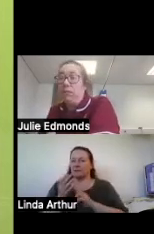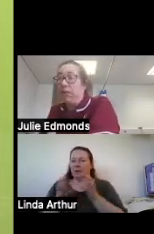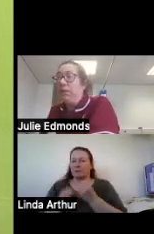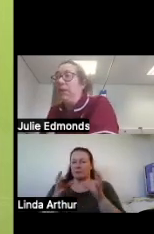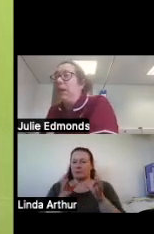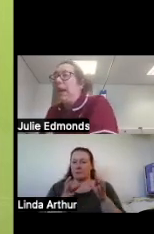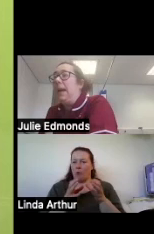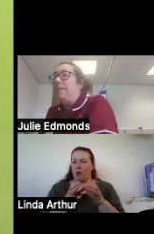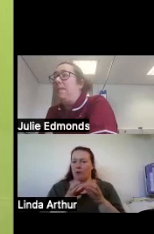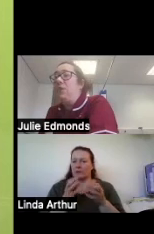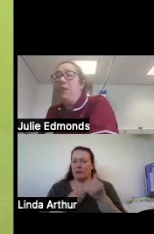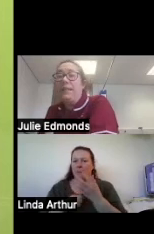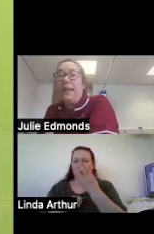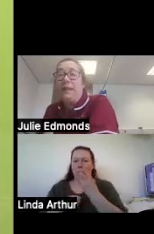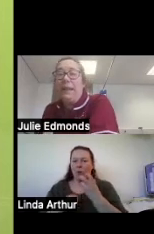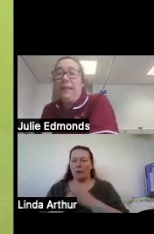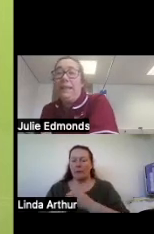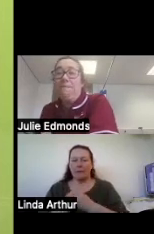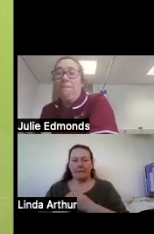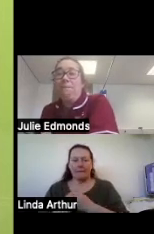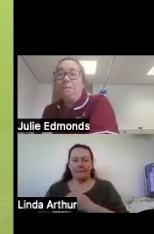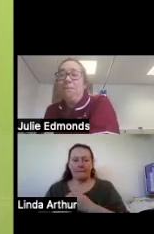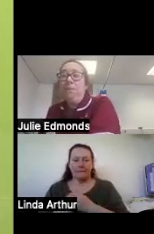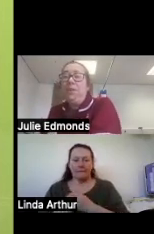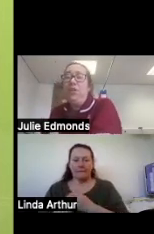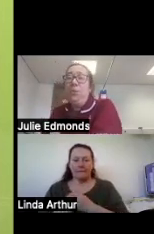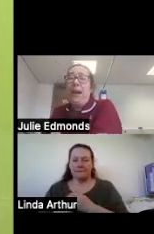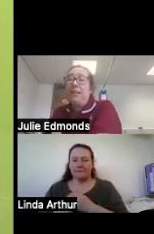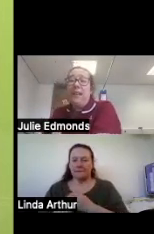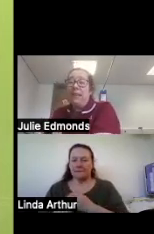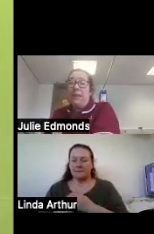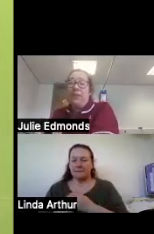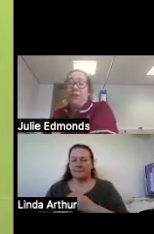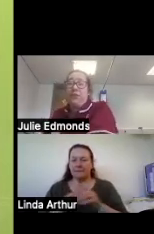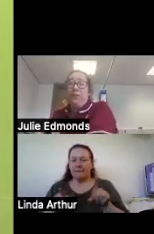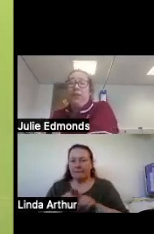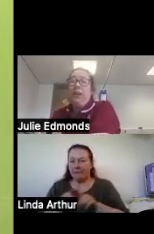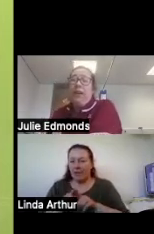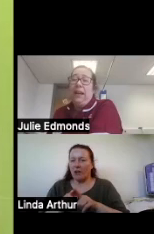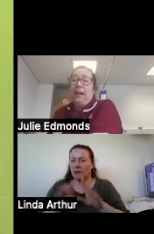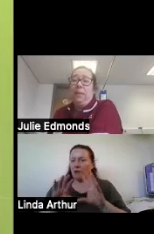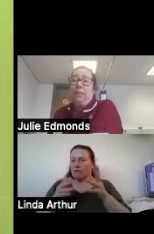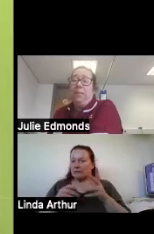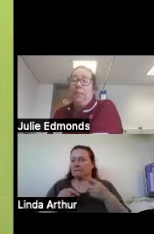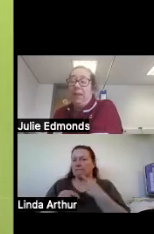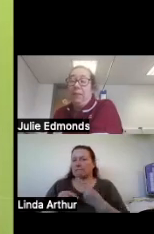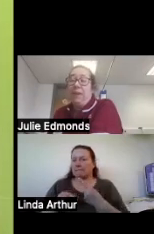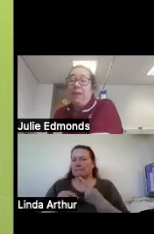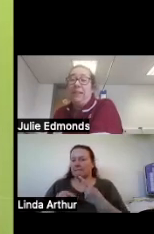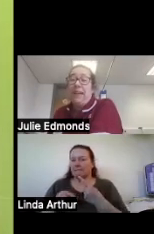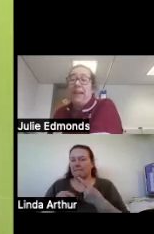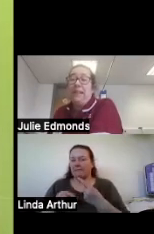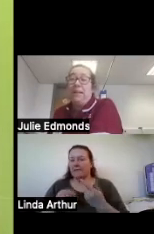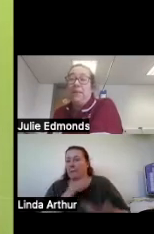get older. So next slide, please. So as it has been touched on in the